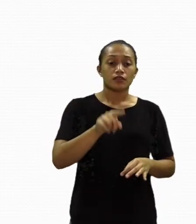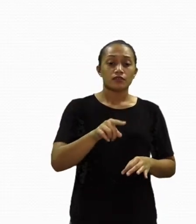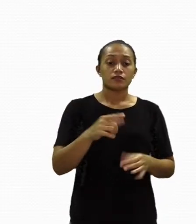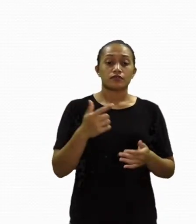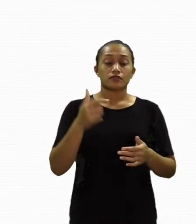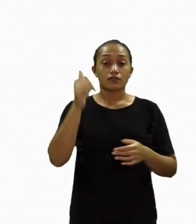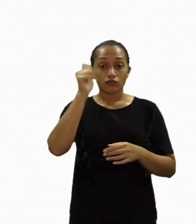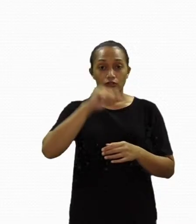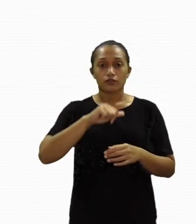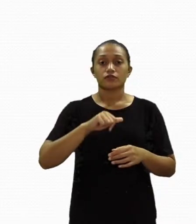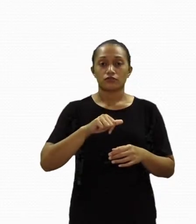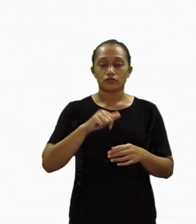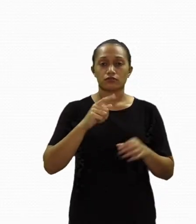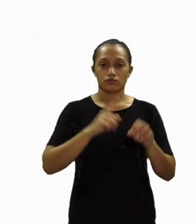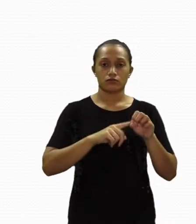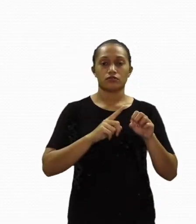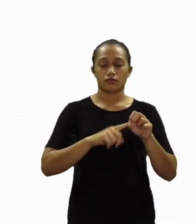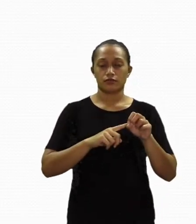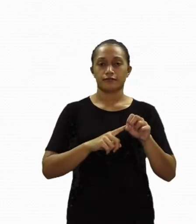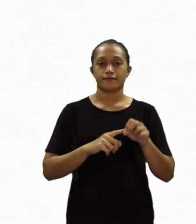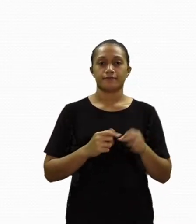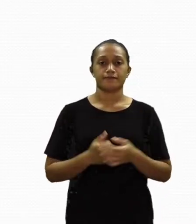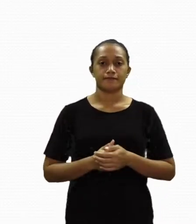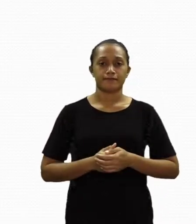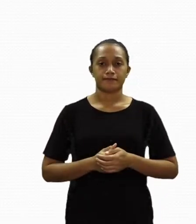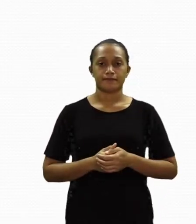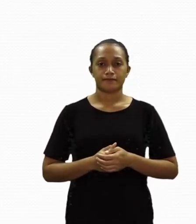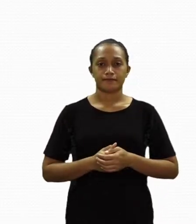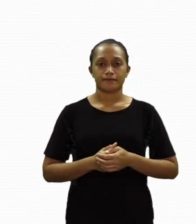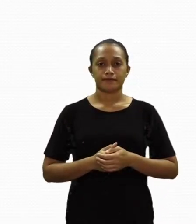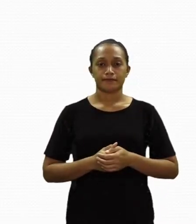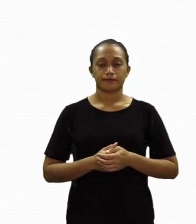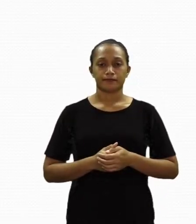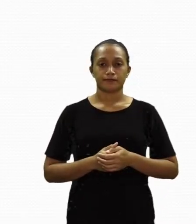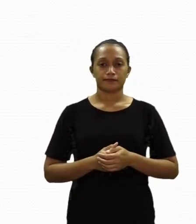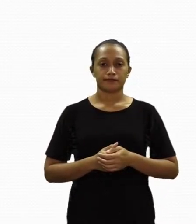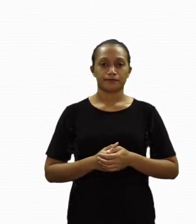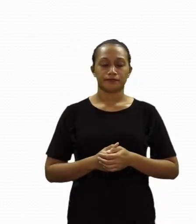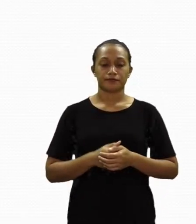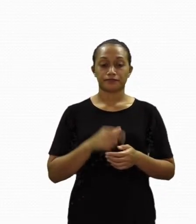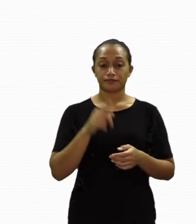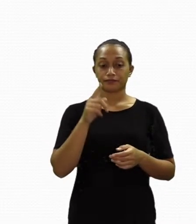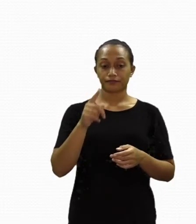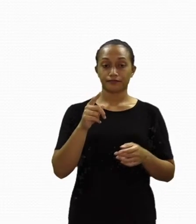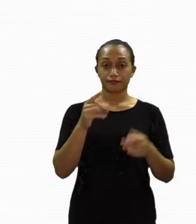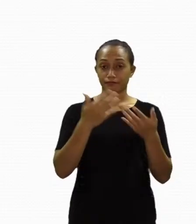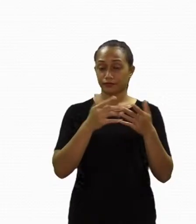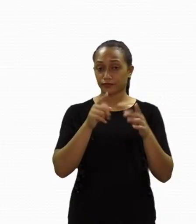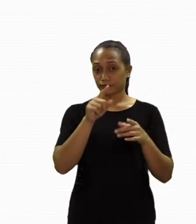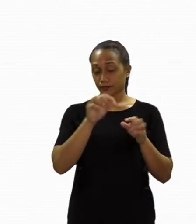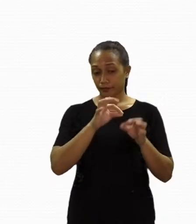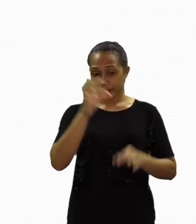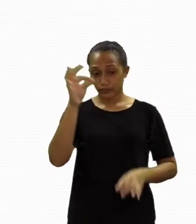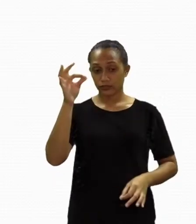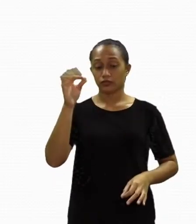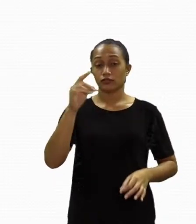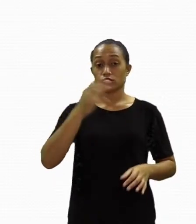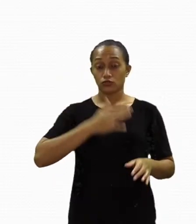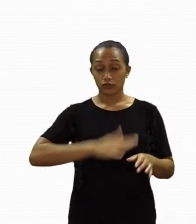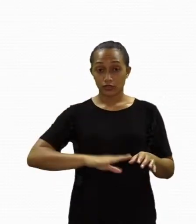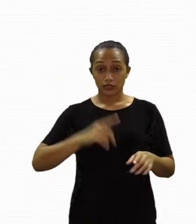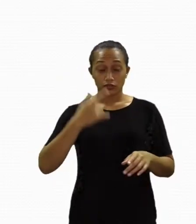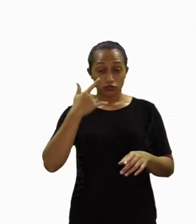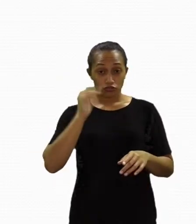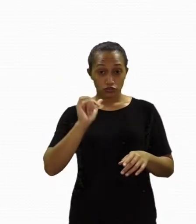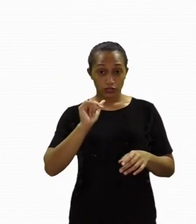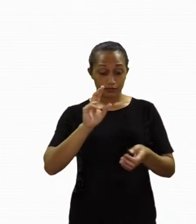a knowledge question. Okay, let's have a look at the answer. To measure your resting heart rate, you need to check